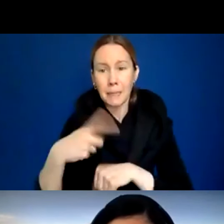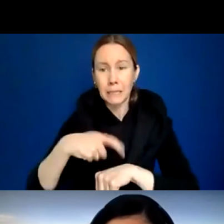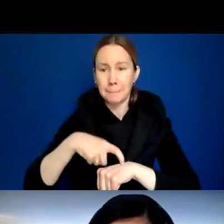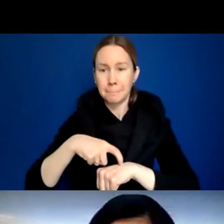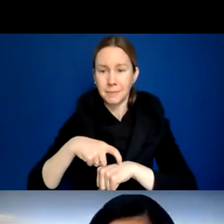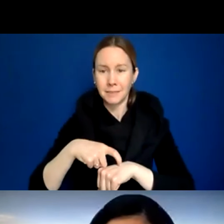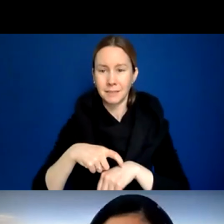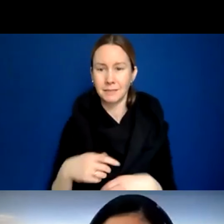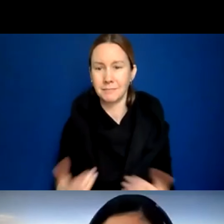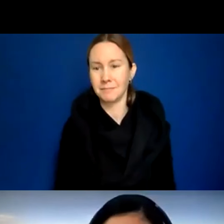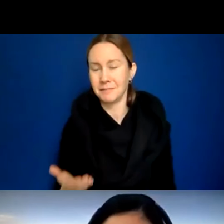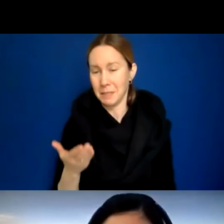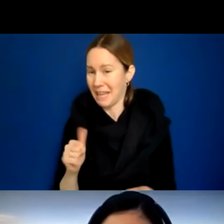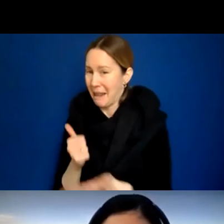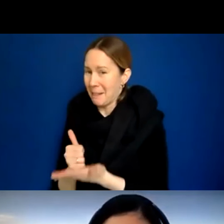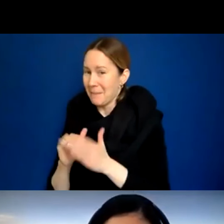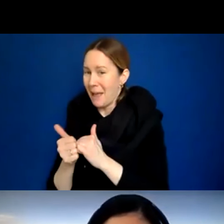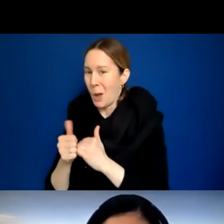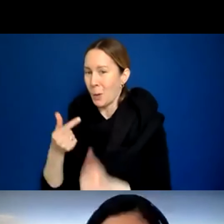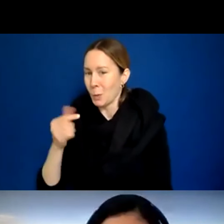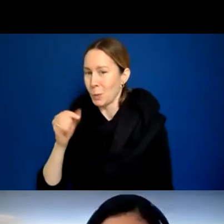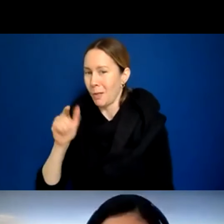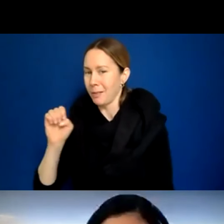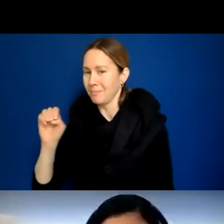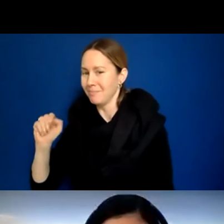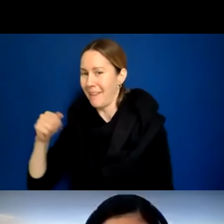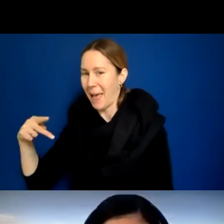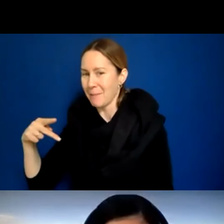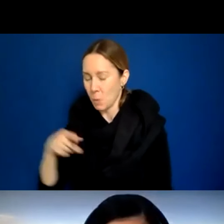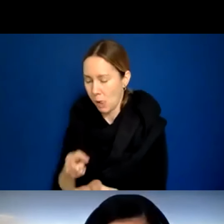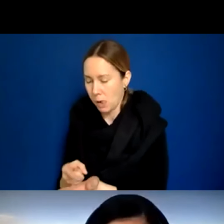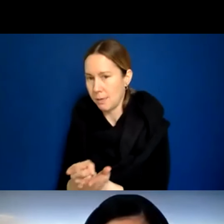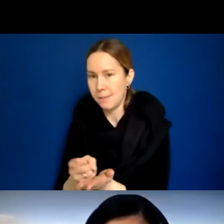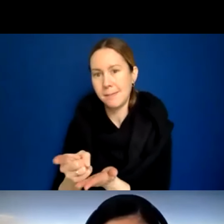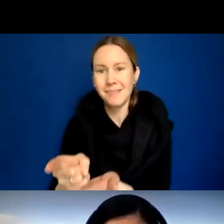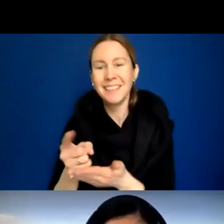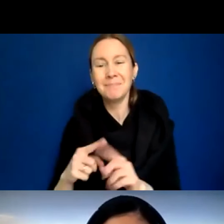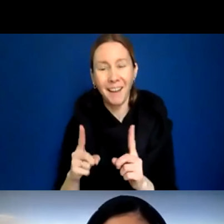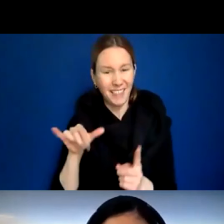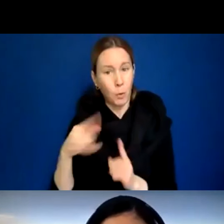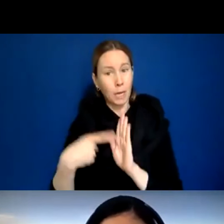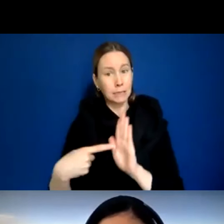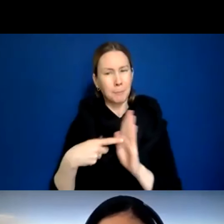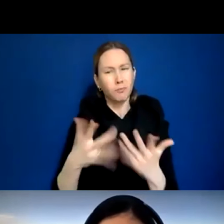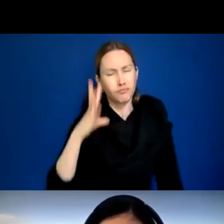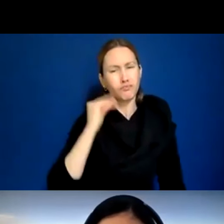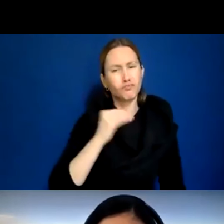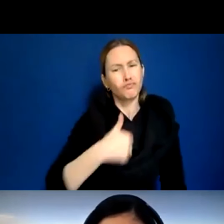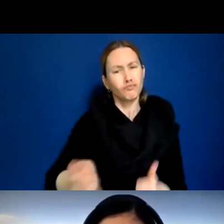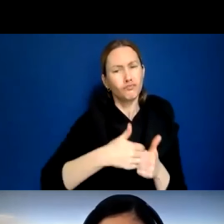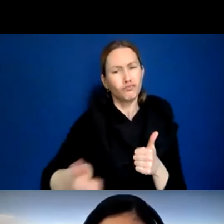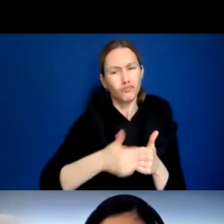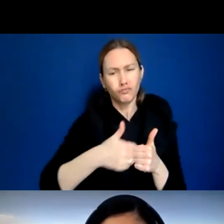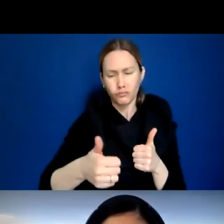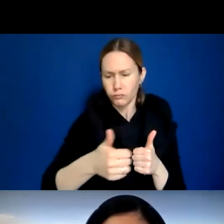by sometimes using Google Maps, and then you cannot detect that. But that's an example. And the way that we test for